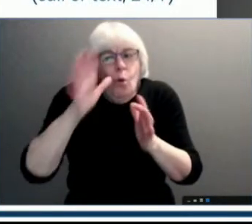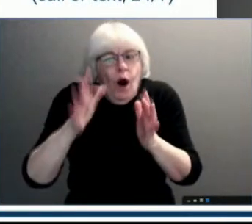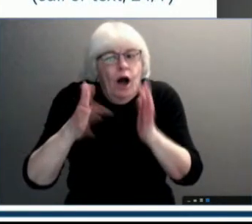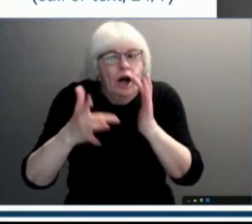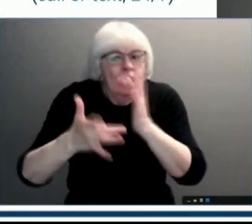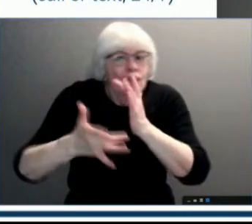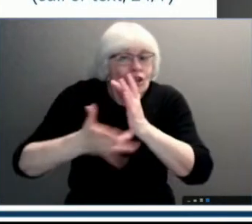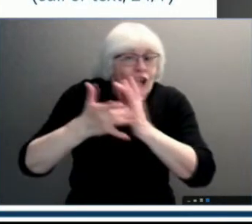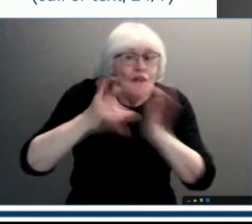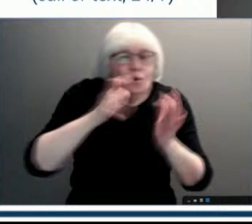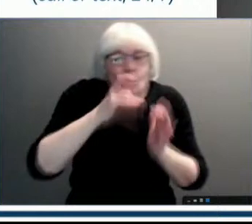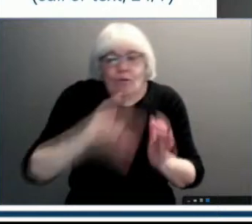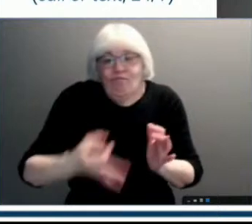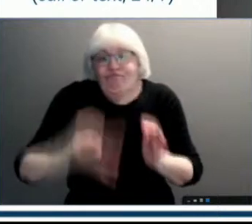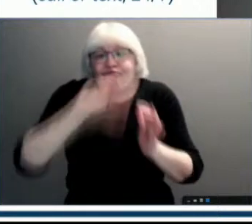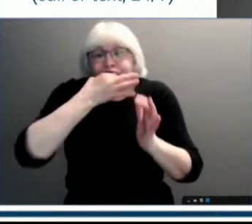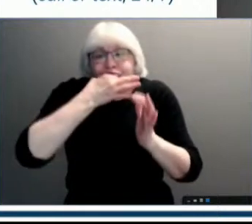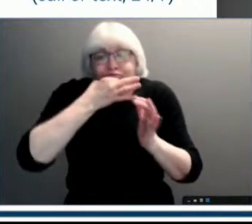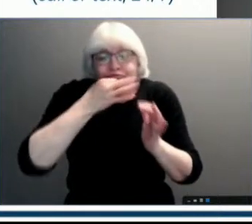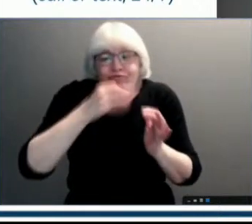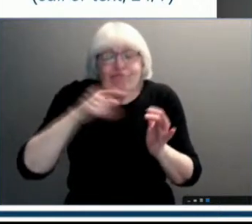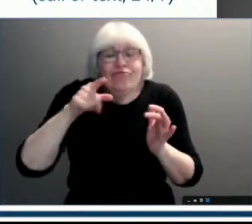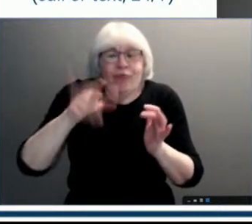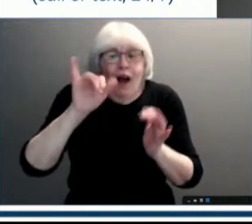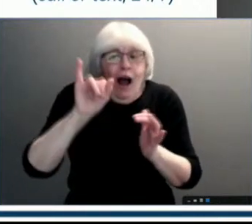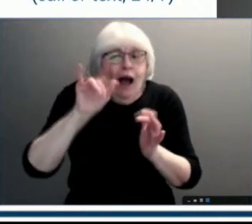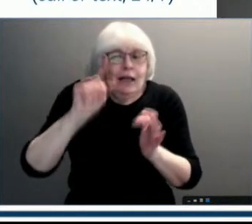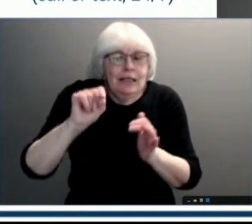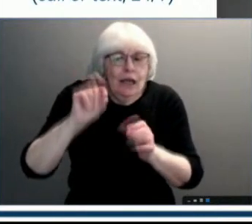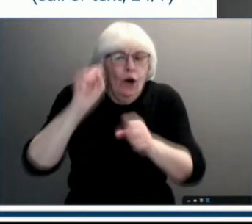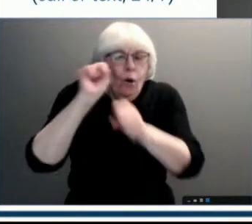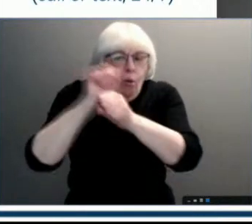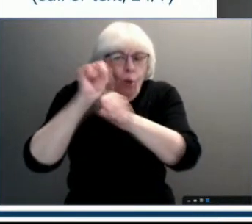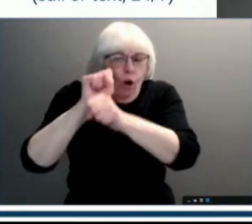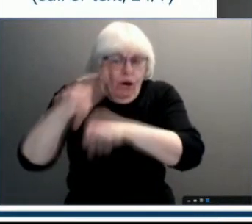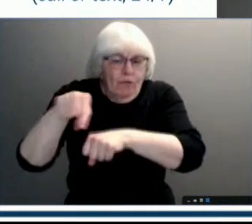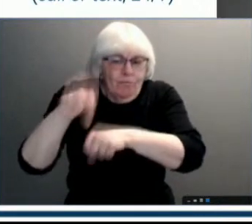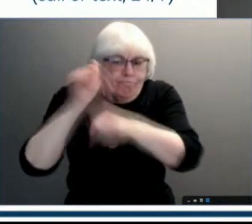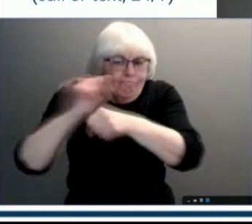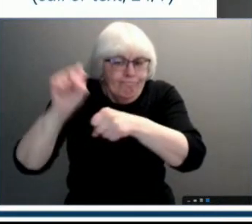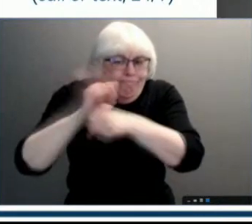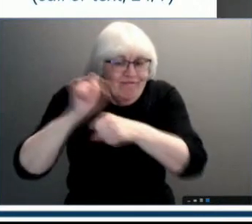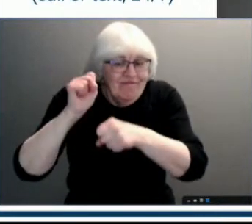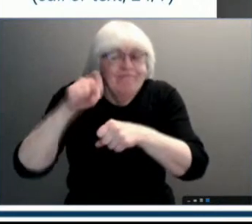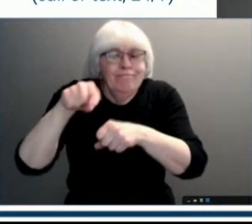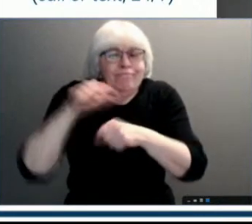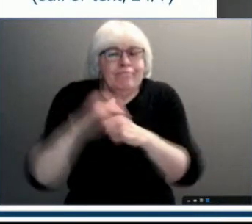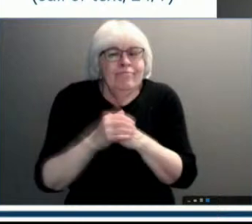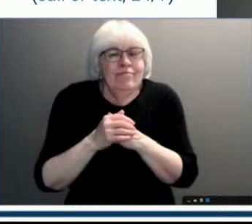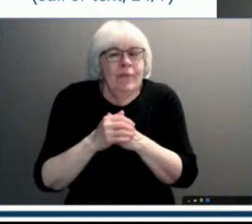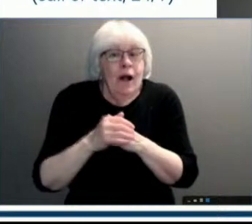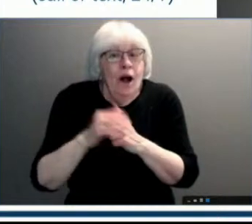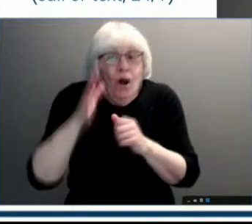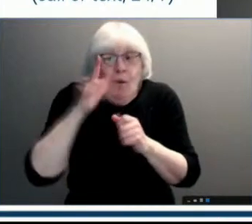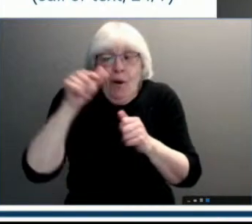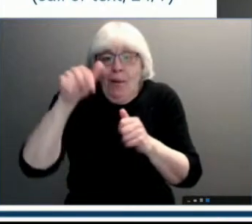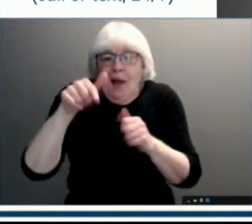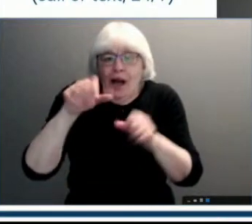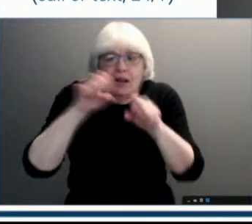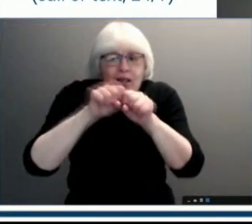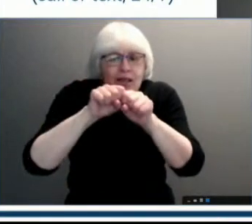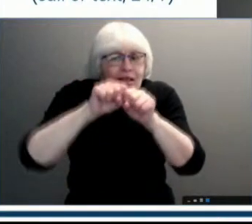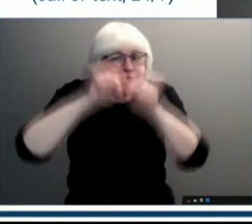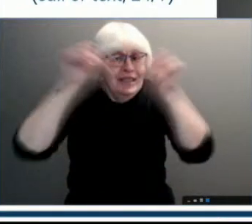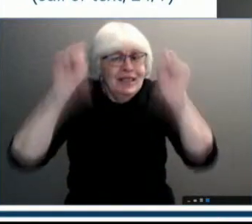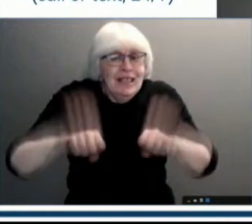system to resist that. But also we need people to understand that every system has capacity limits and to be patient.